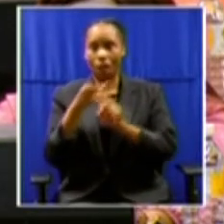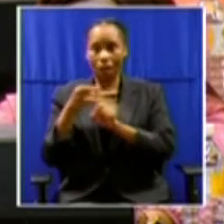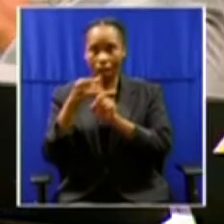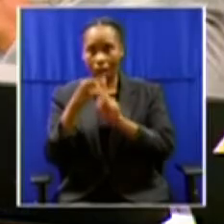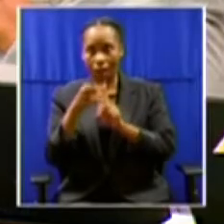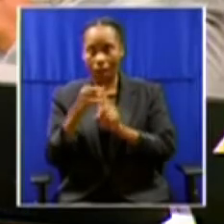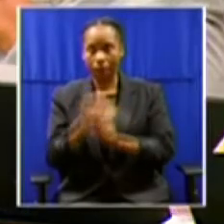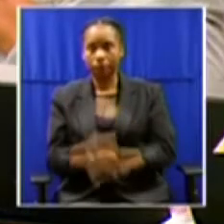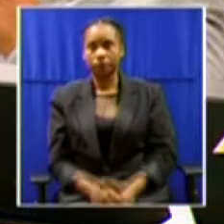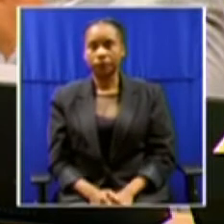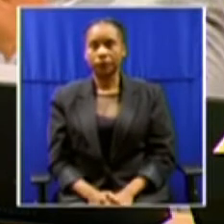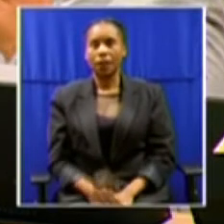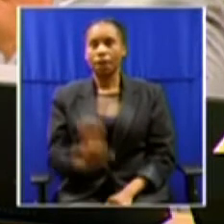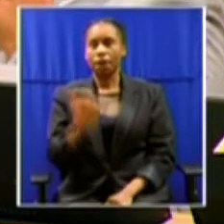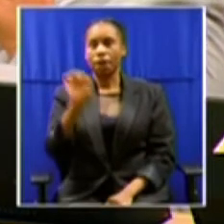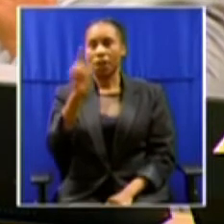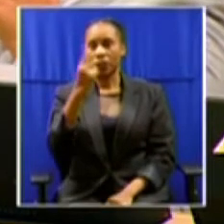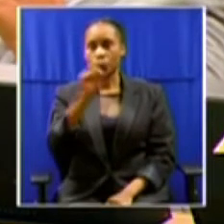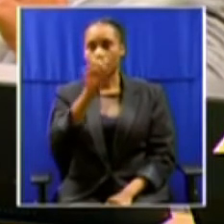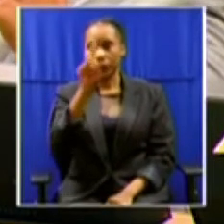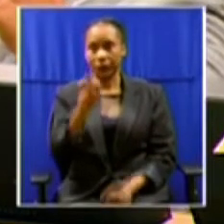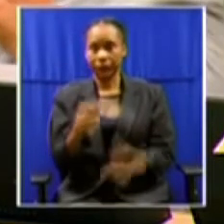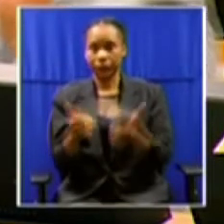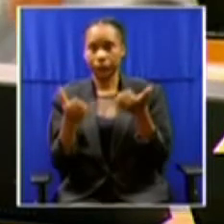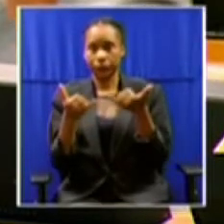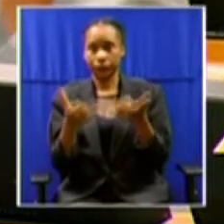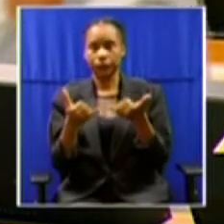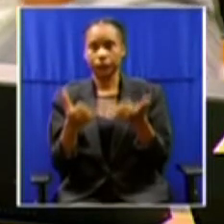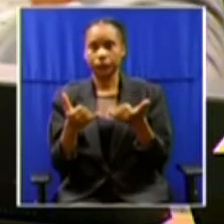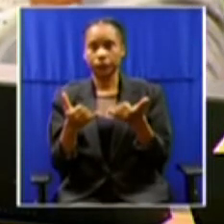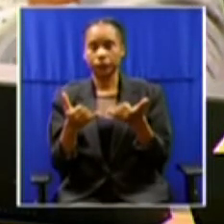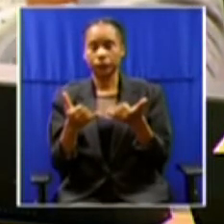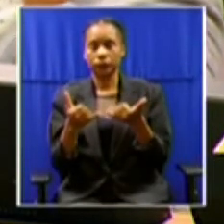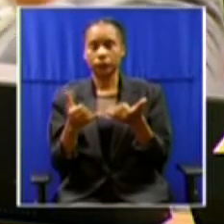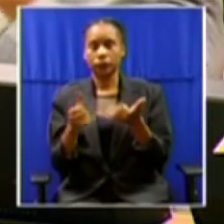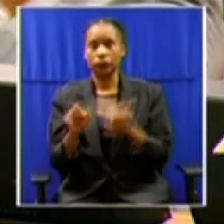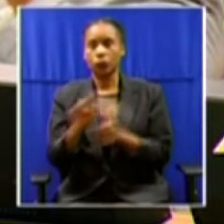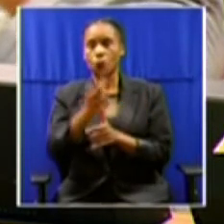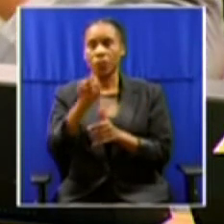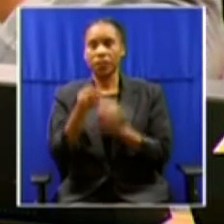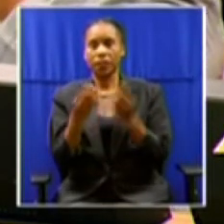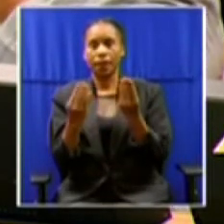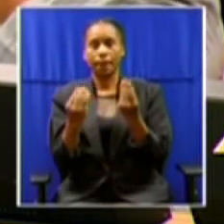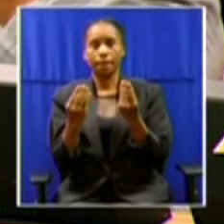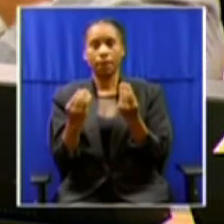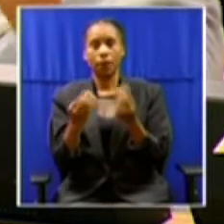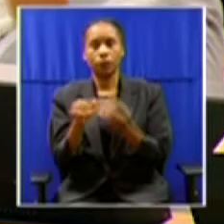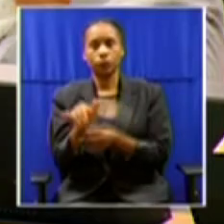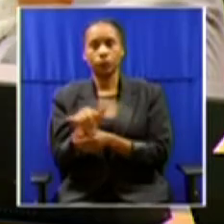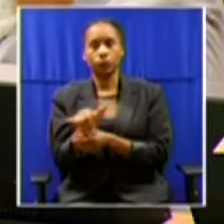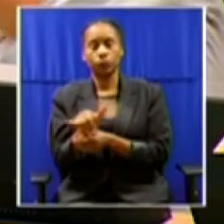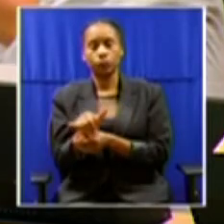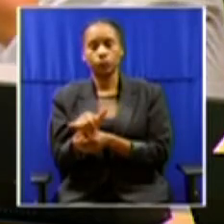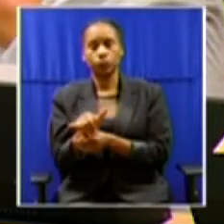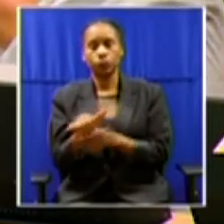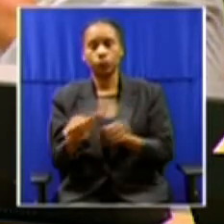The first question today is question number